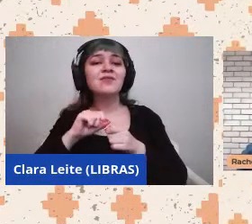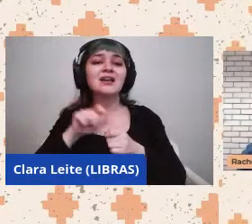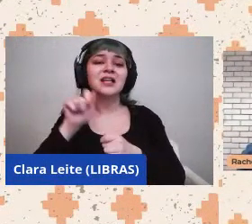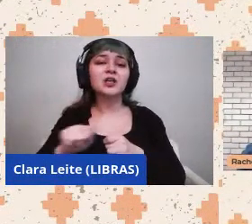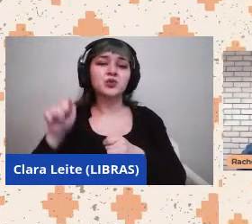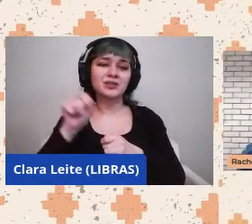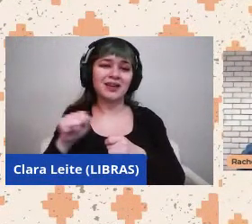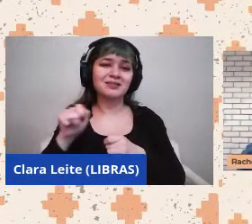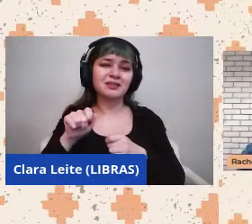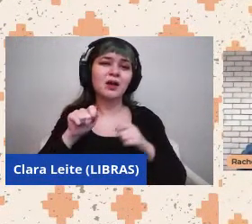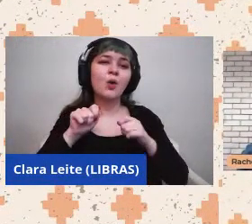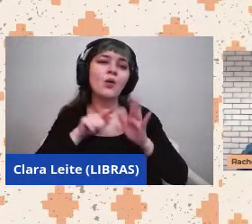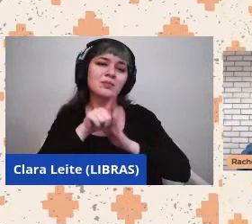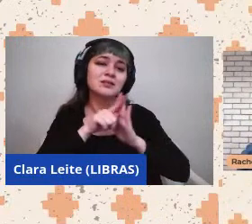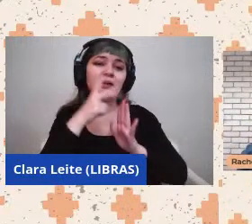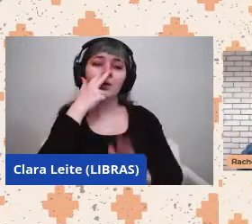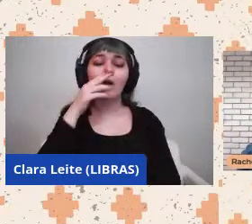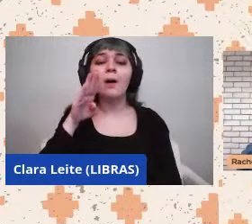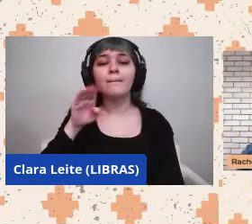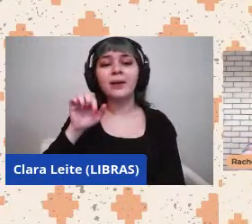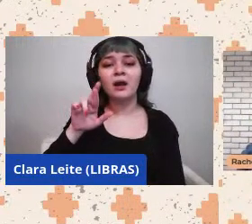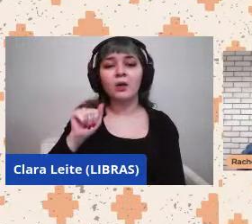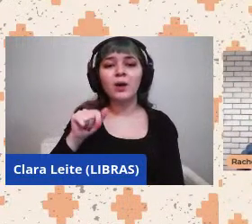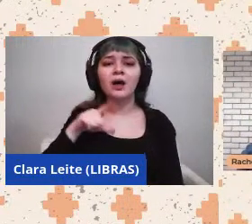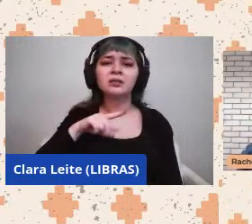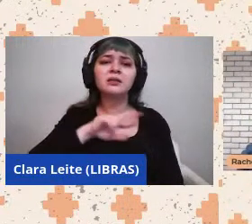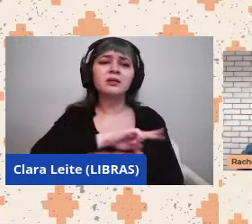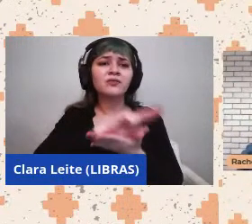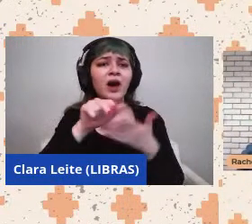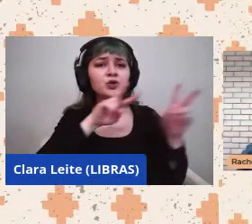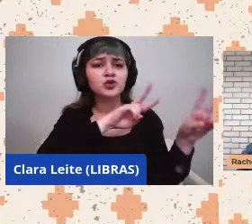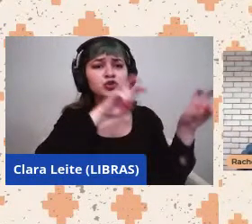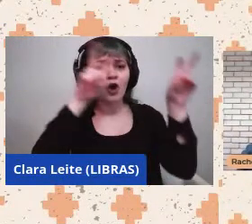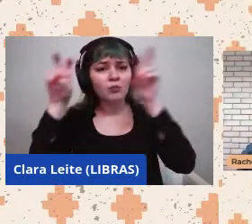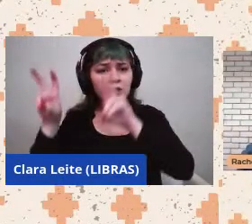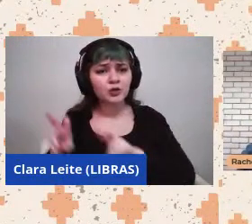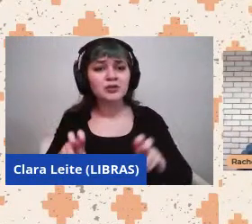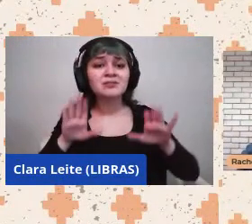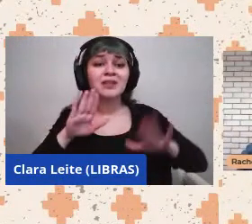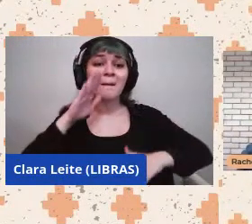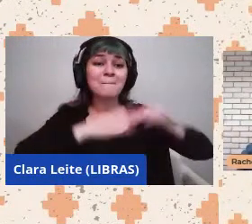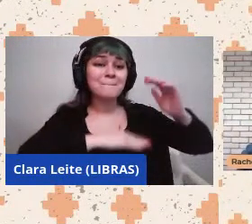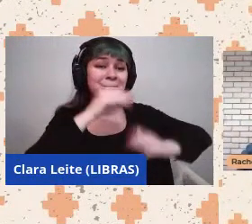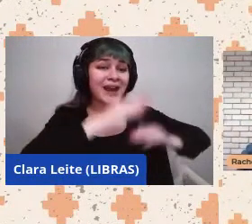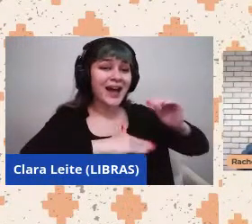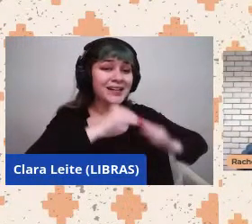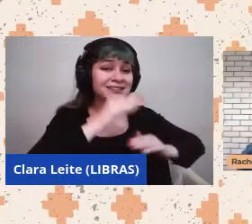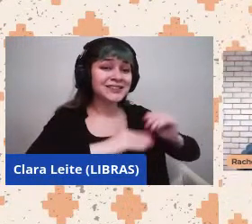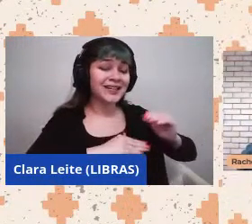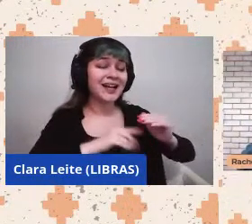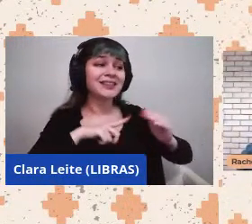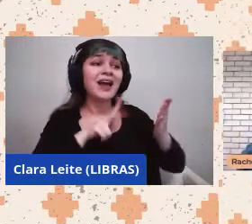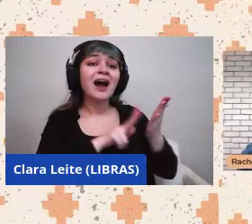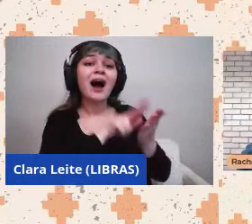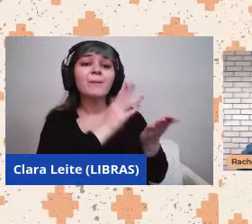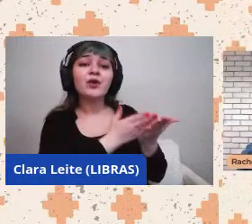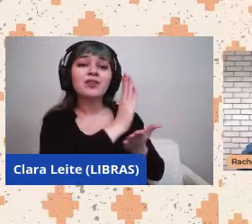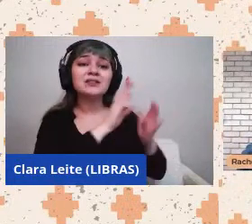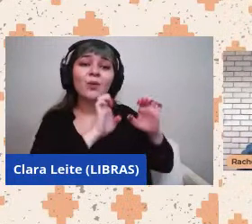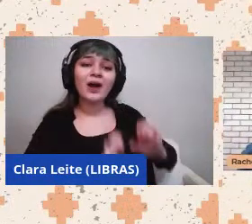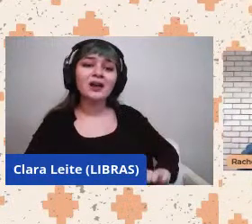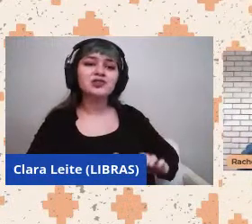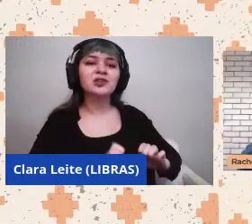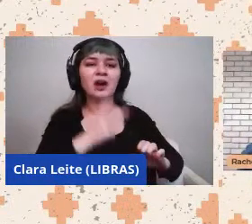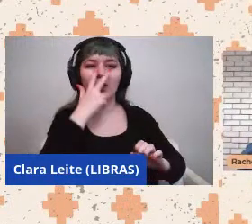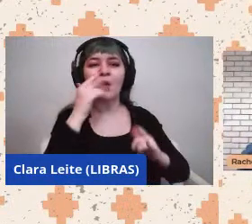often quite detailed, cover a wide range of topics, and the actual practice of gaining ethical approval, what institutions ask for